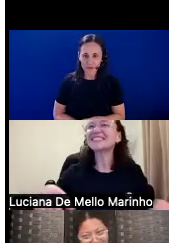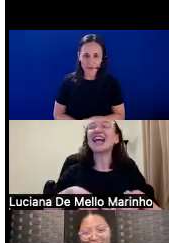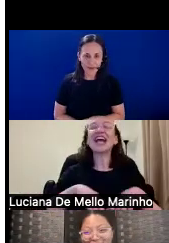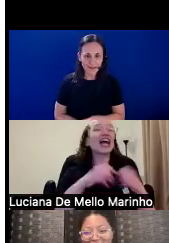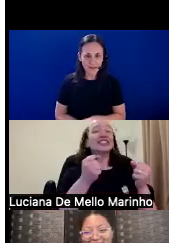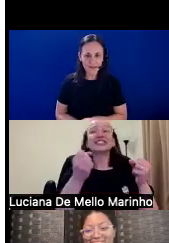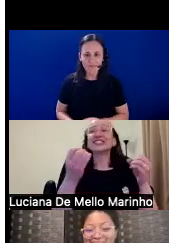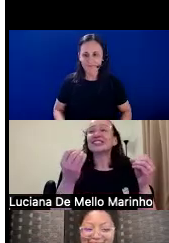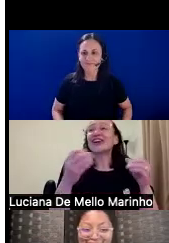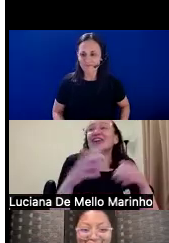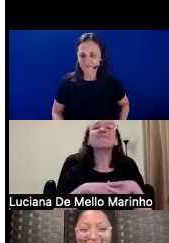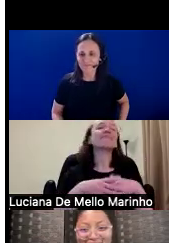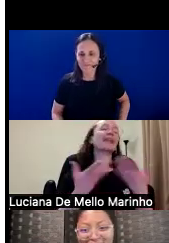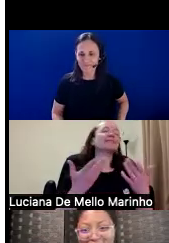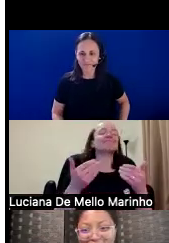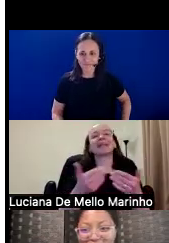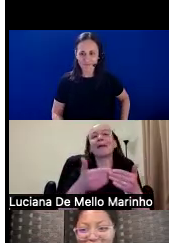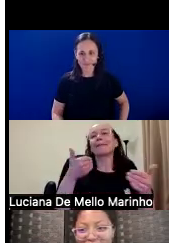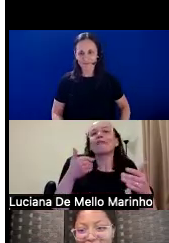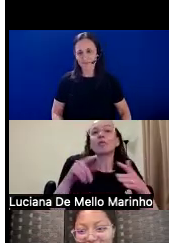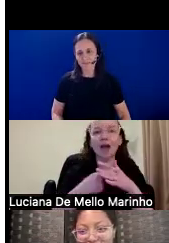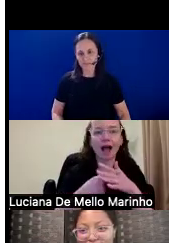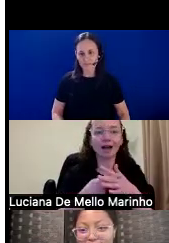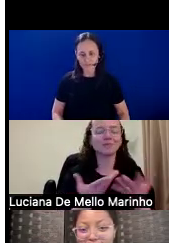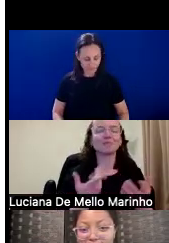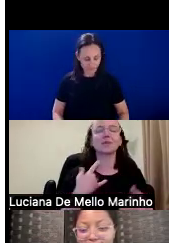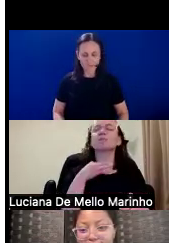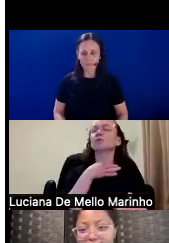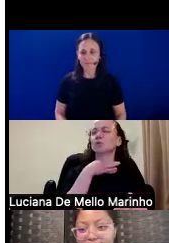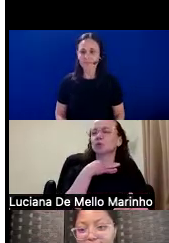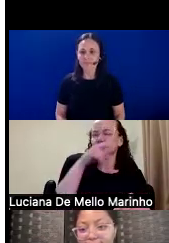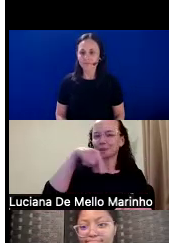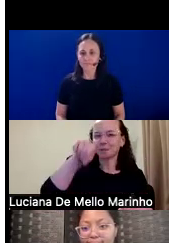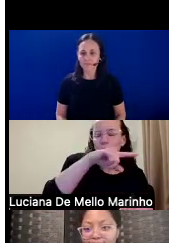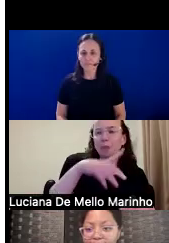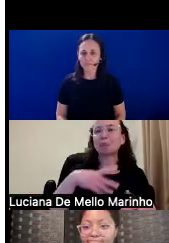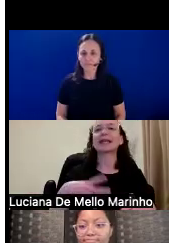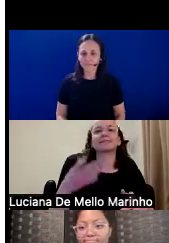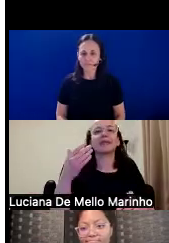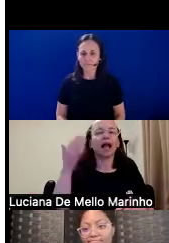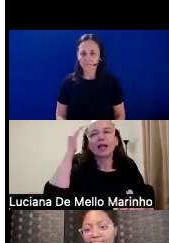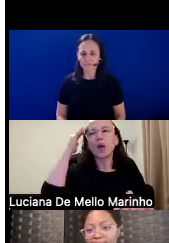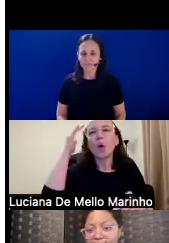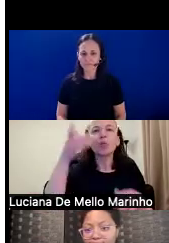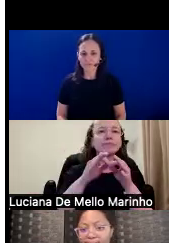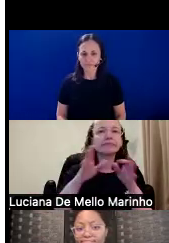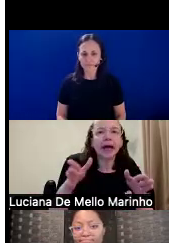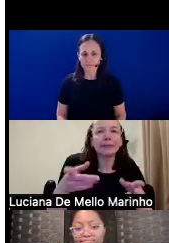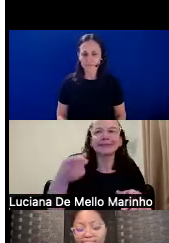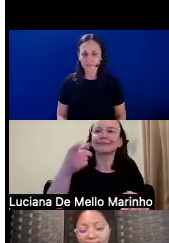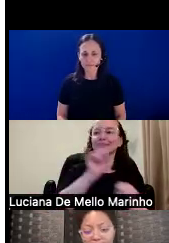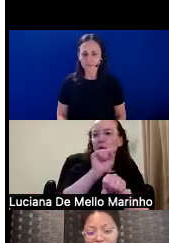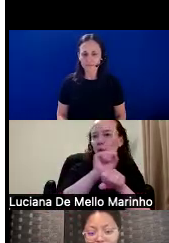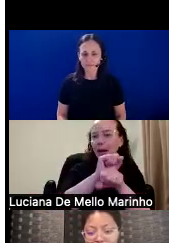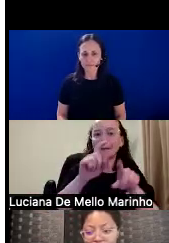We'll go ahead and get Hello, started. everyone. So, before we get started, I'm really curious with all